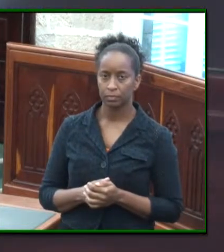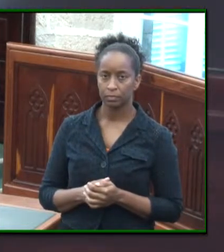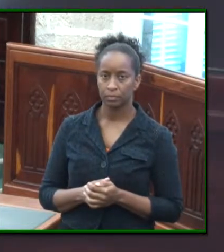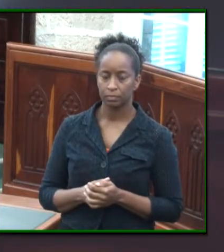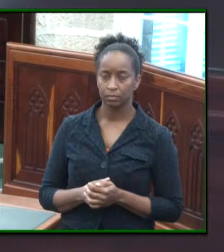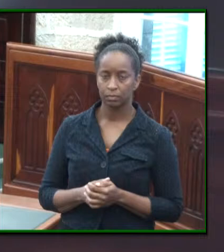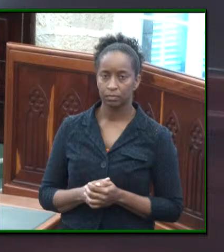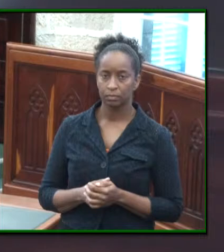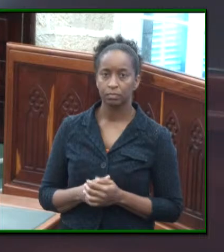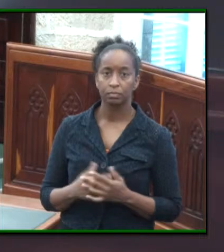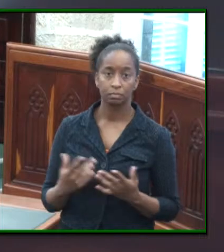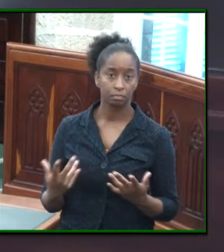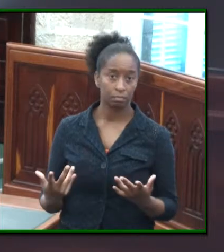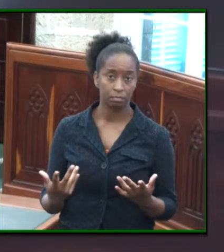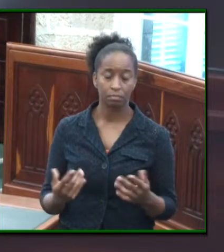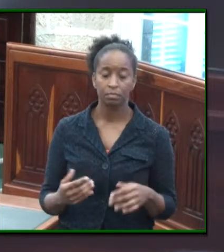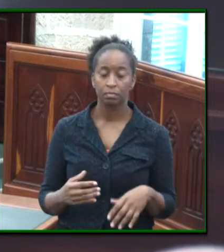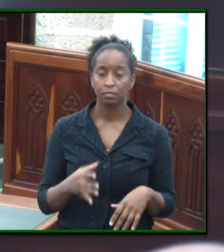whether animal,